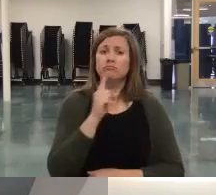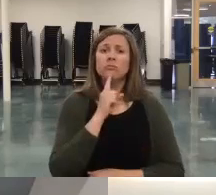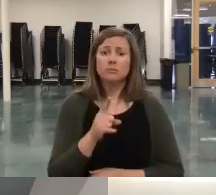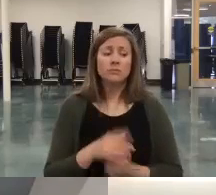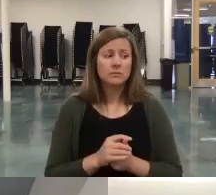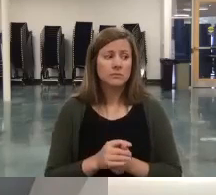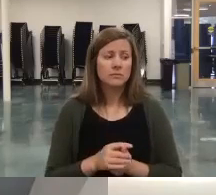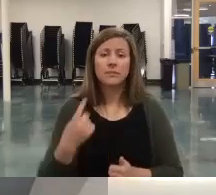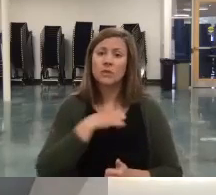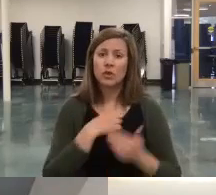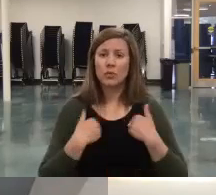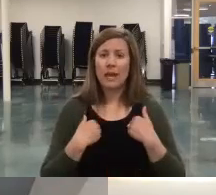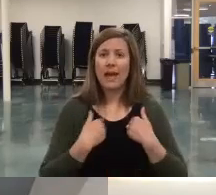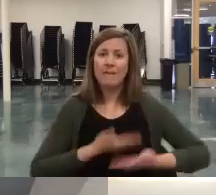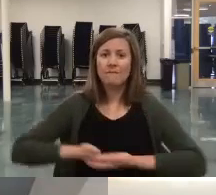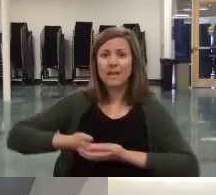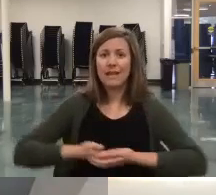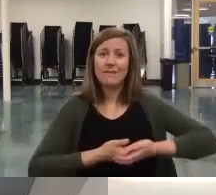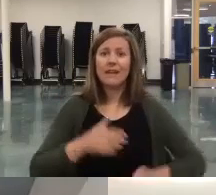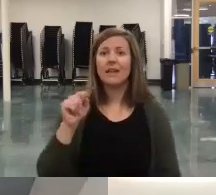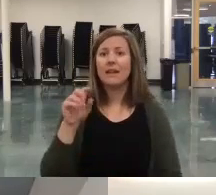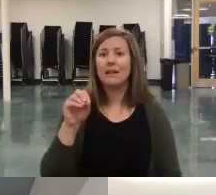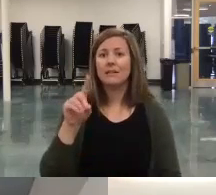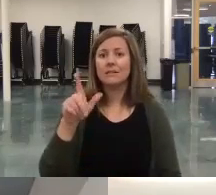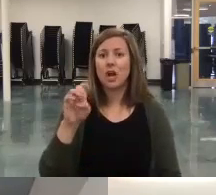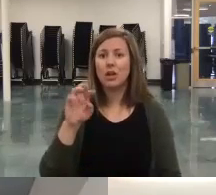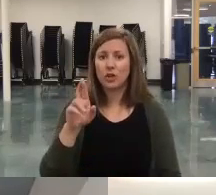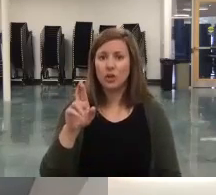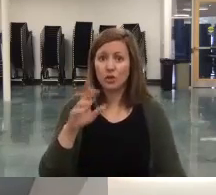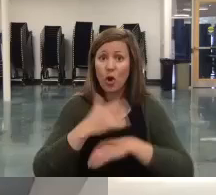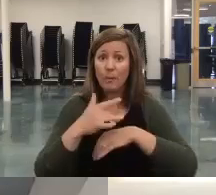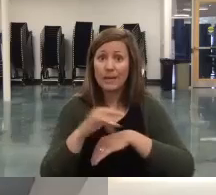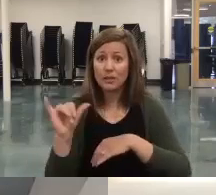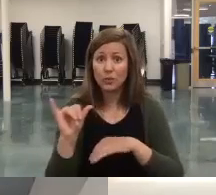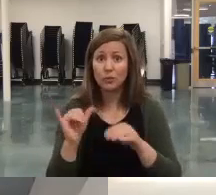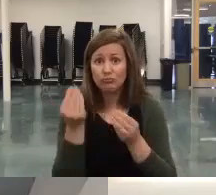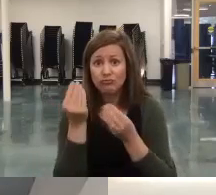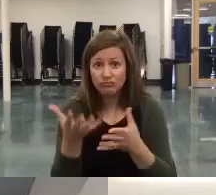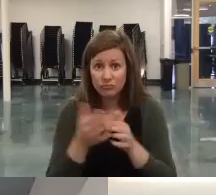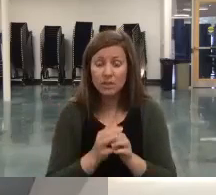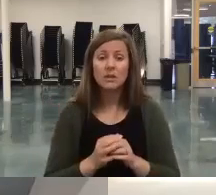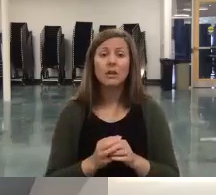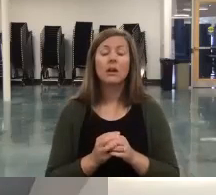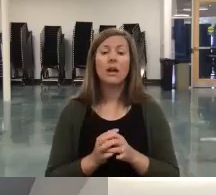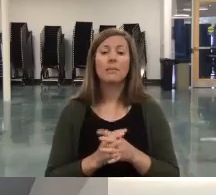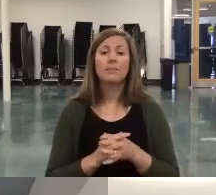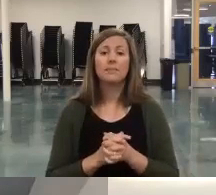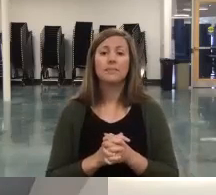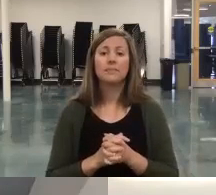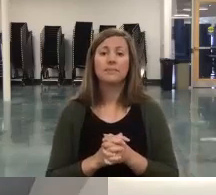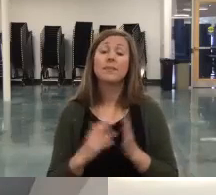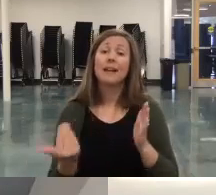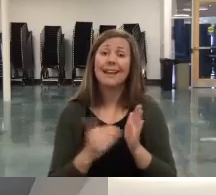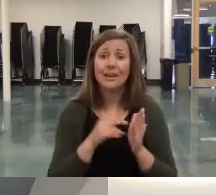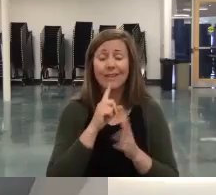actually have infant toddler openings right now. So I did want to get that out there. And it is, again, it's a